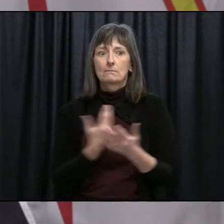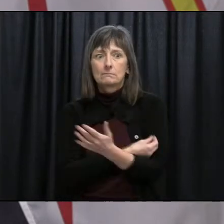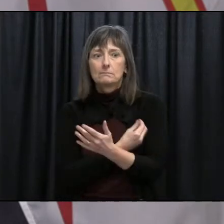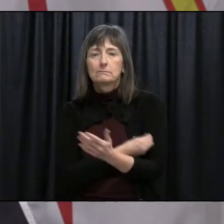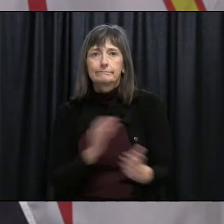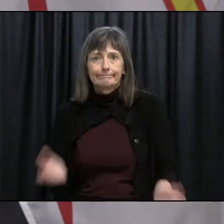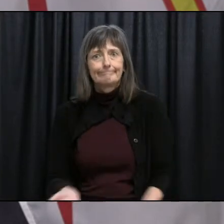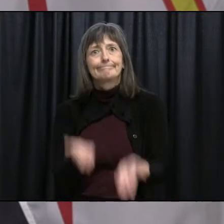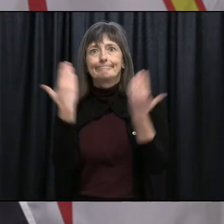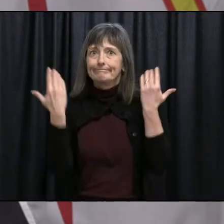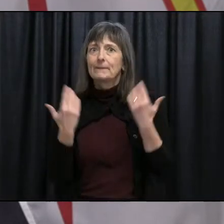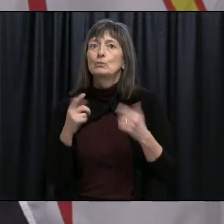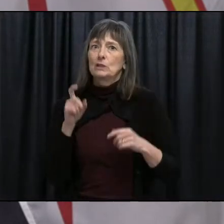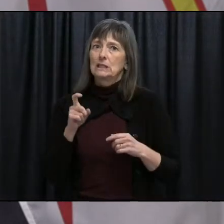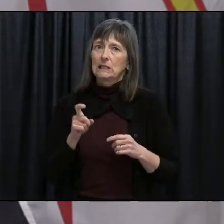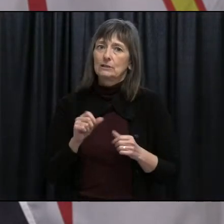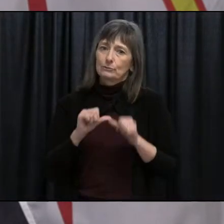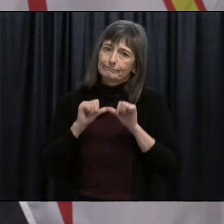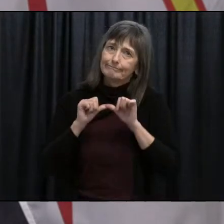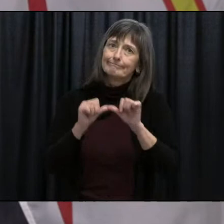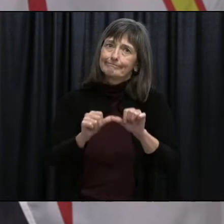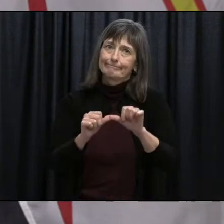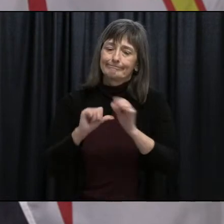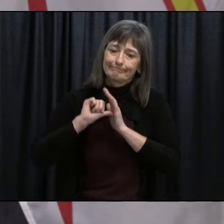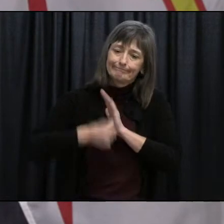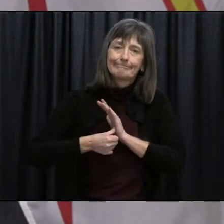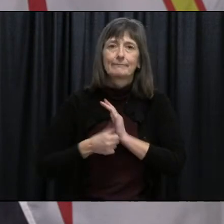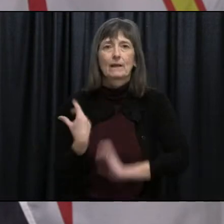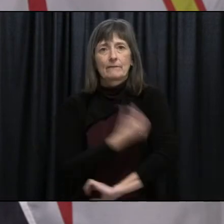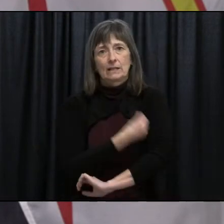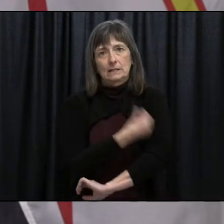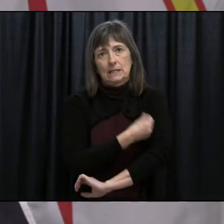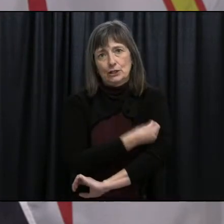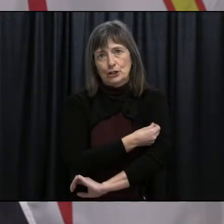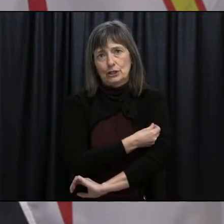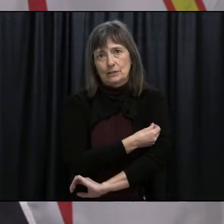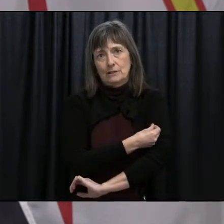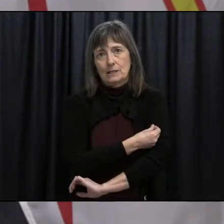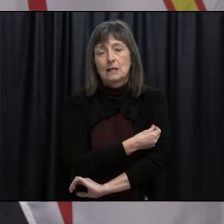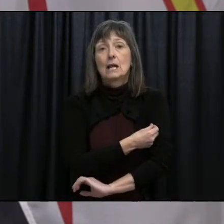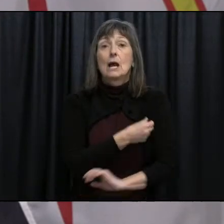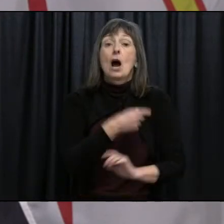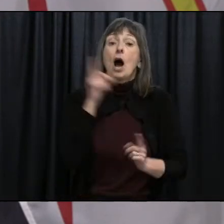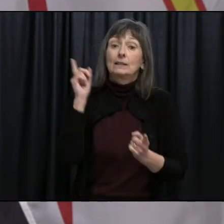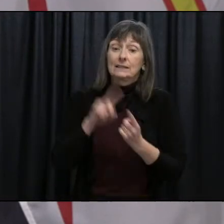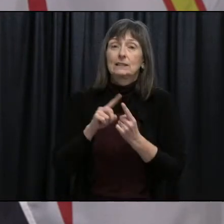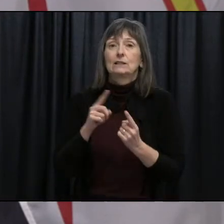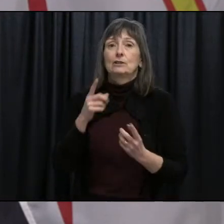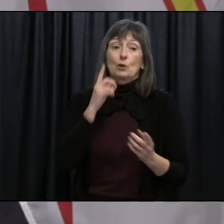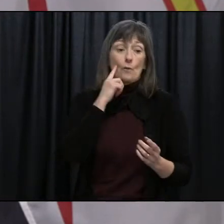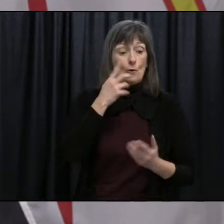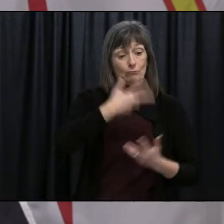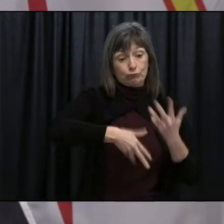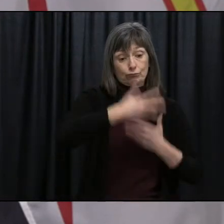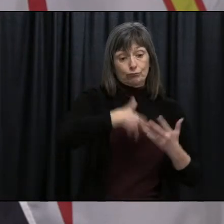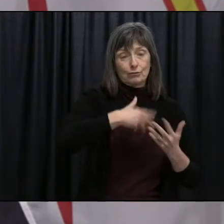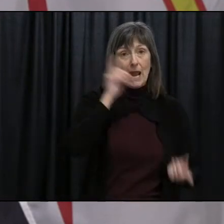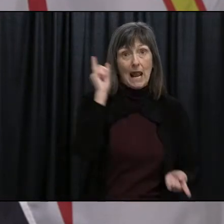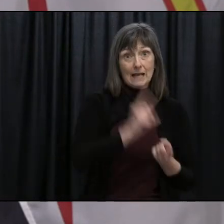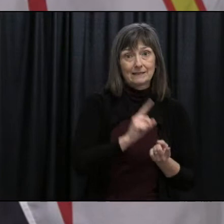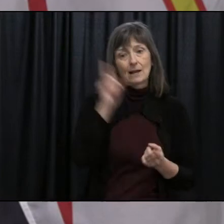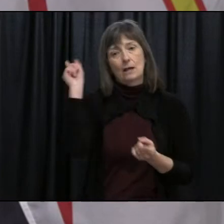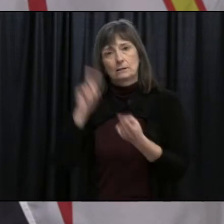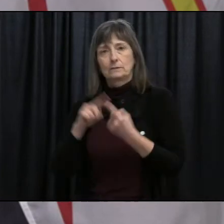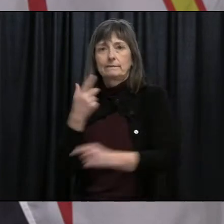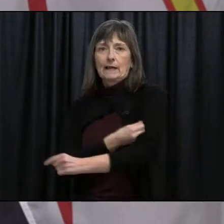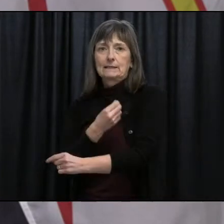to double down on our efforts to reduce those contacts as much as